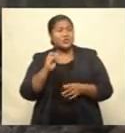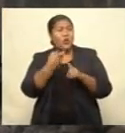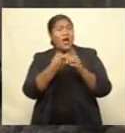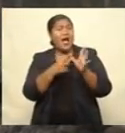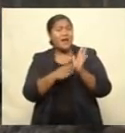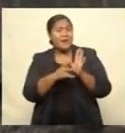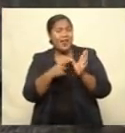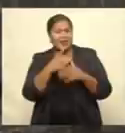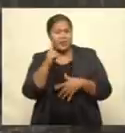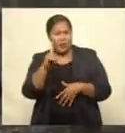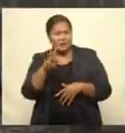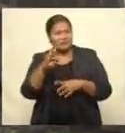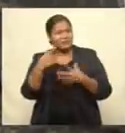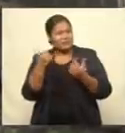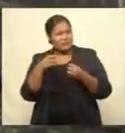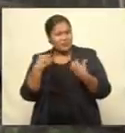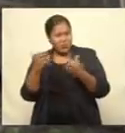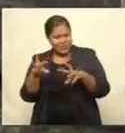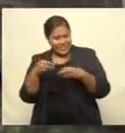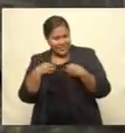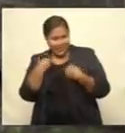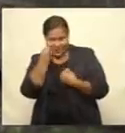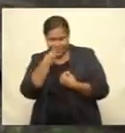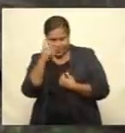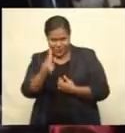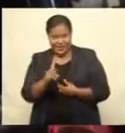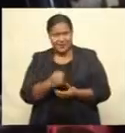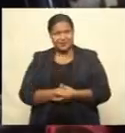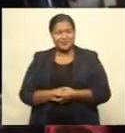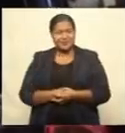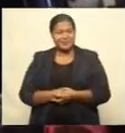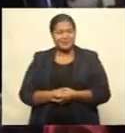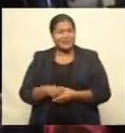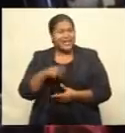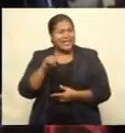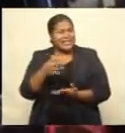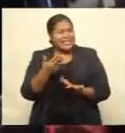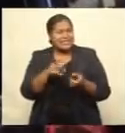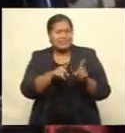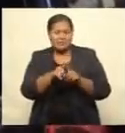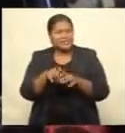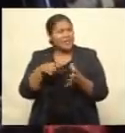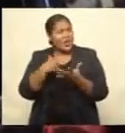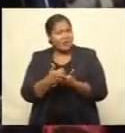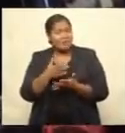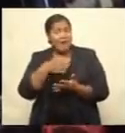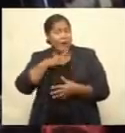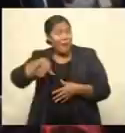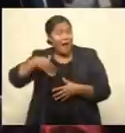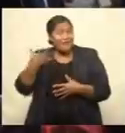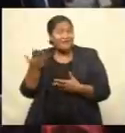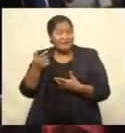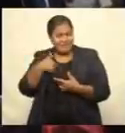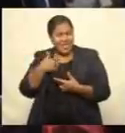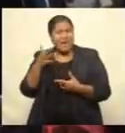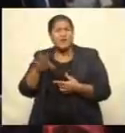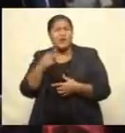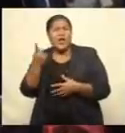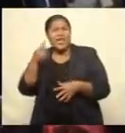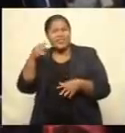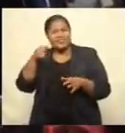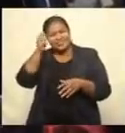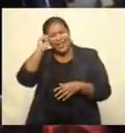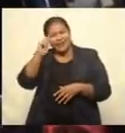of the many who received their rations today. This means a lot. My wife and I are from Tavua and she came for her